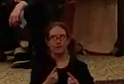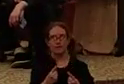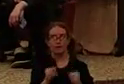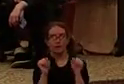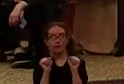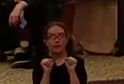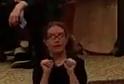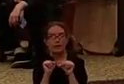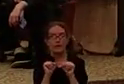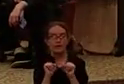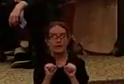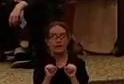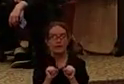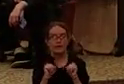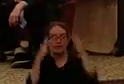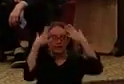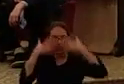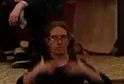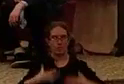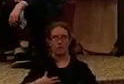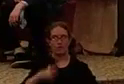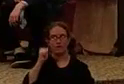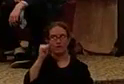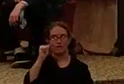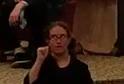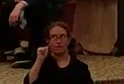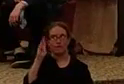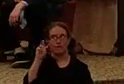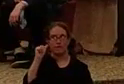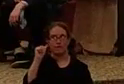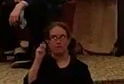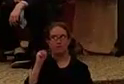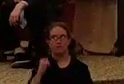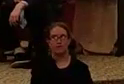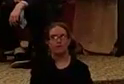fear that came over Abram.